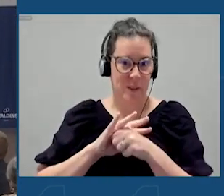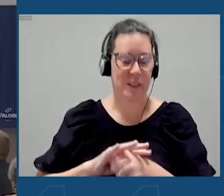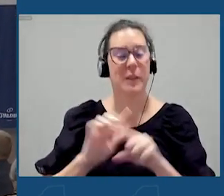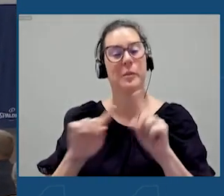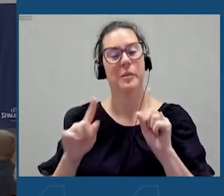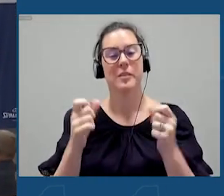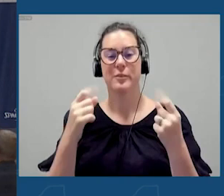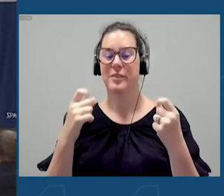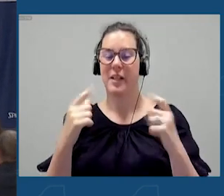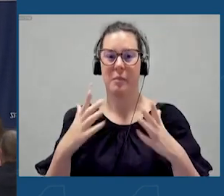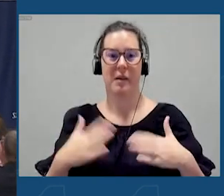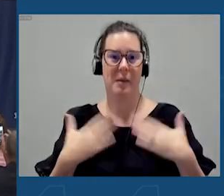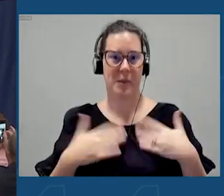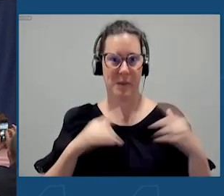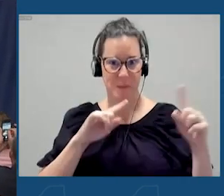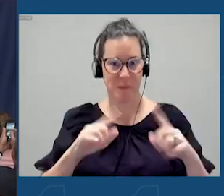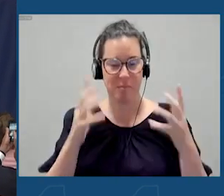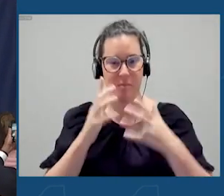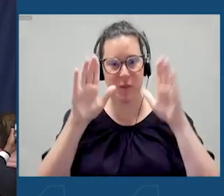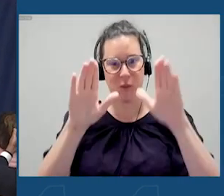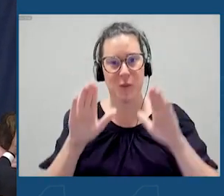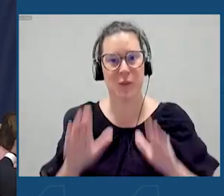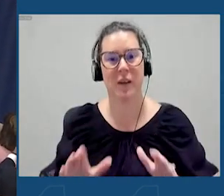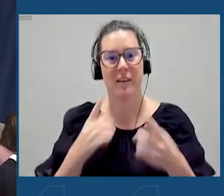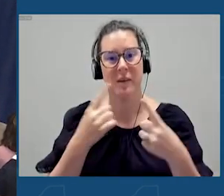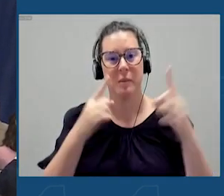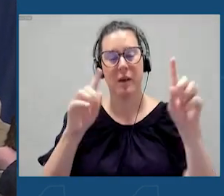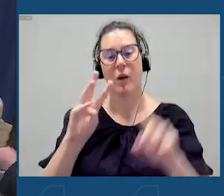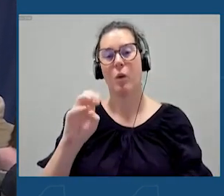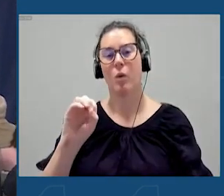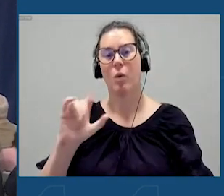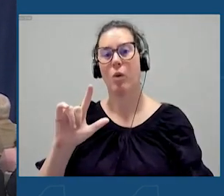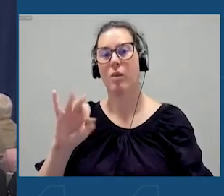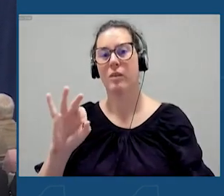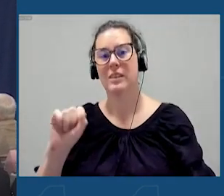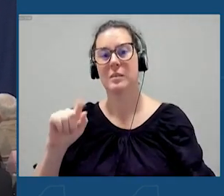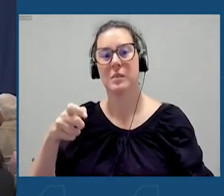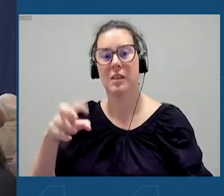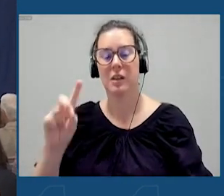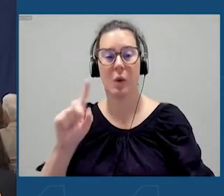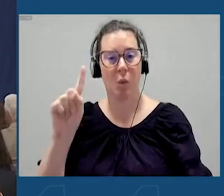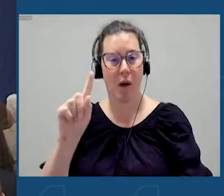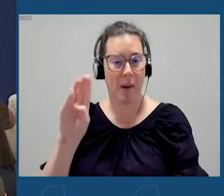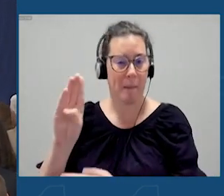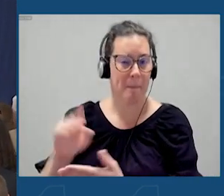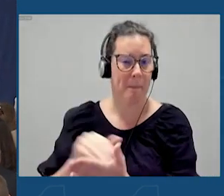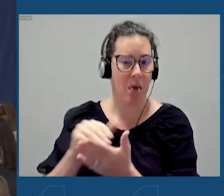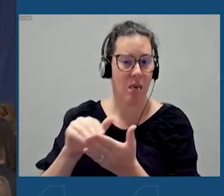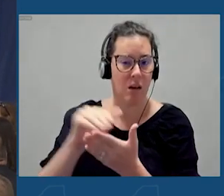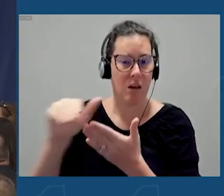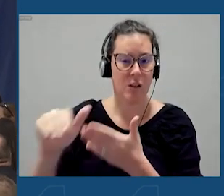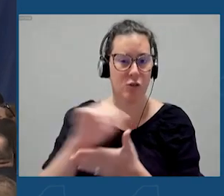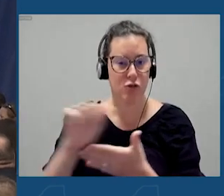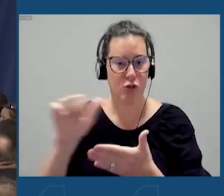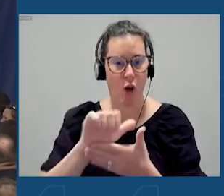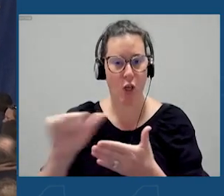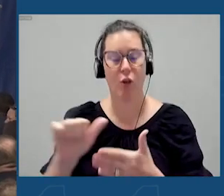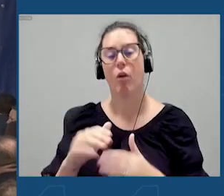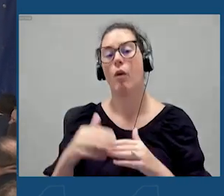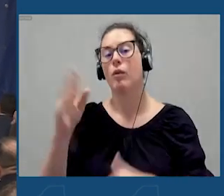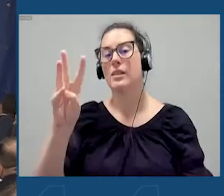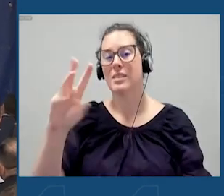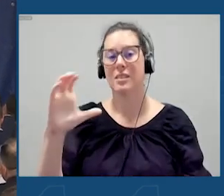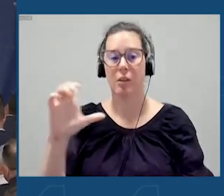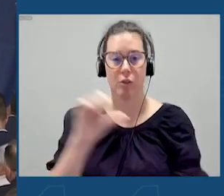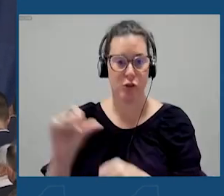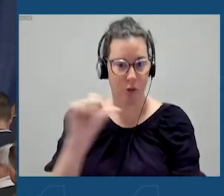make that extraordinary announcement about Wolfspeed, a $1 billion investment, over 600 jobs. That does not happen